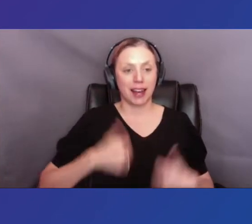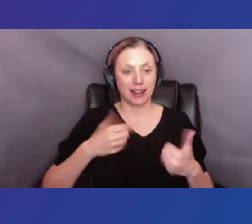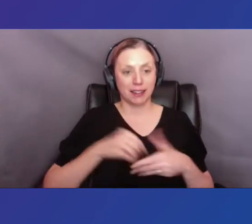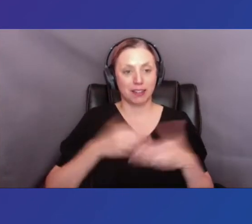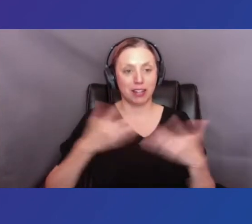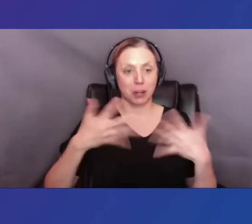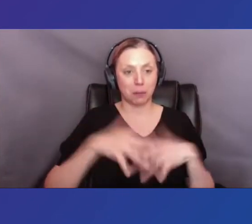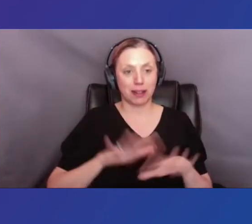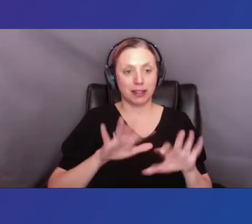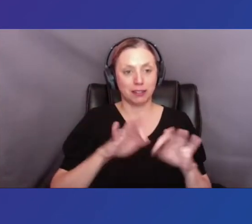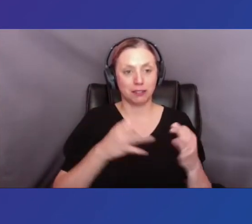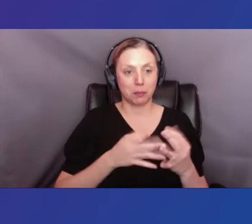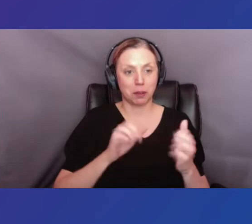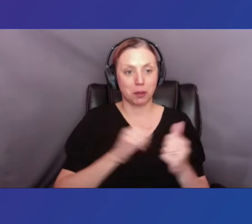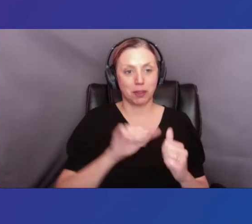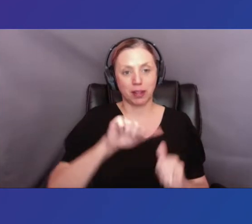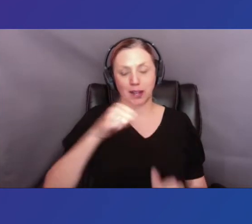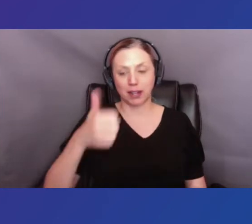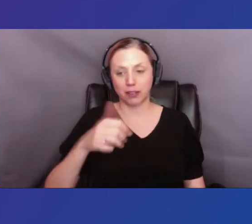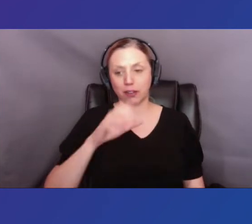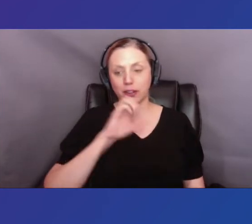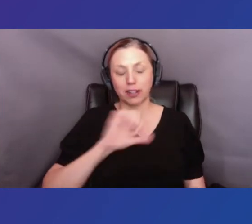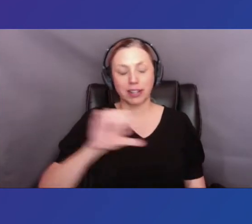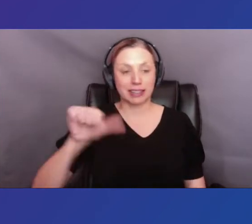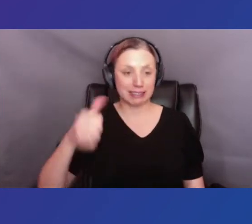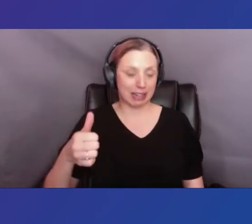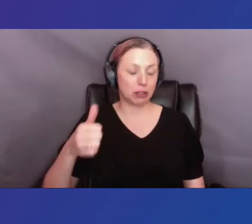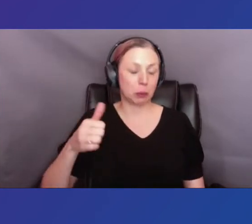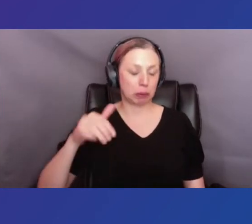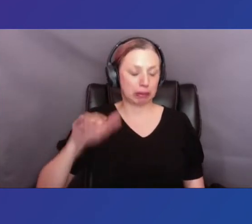with another 10-year-old and my partner.